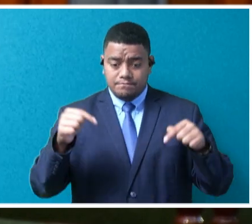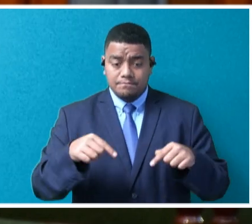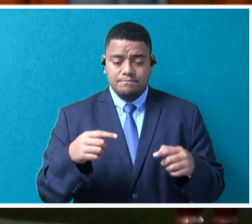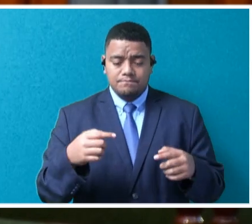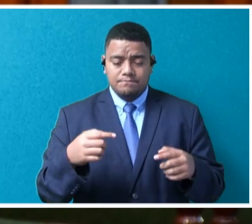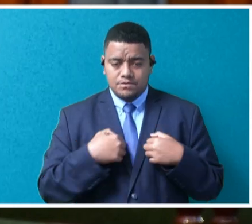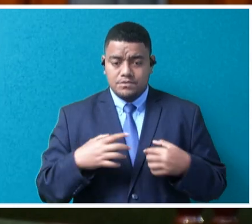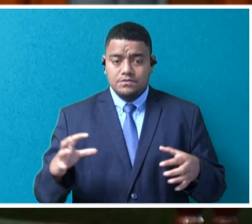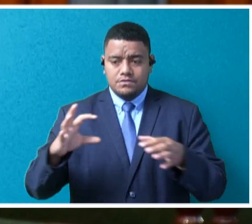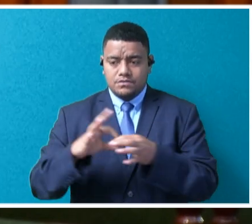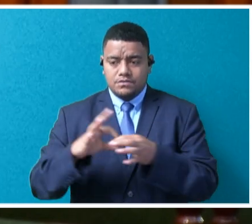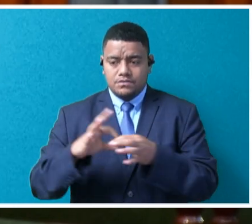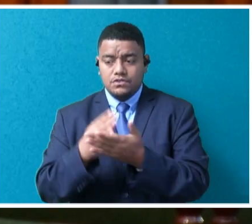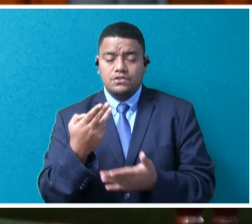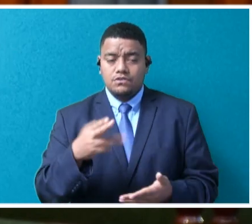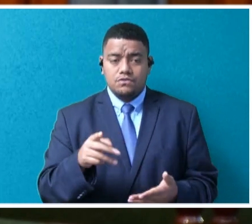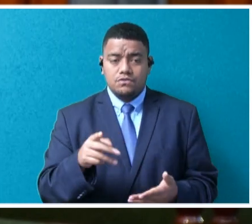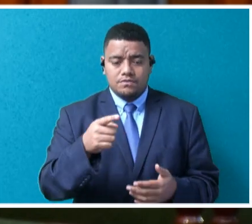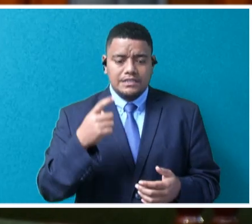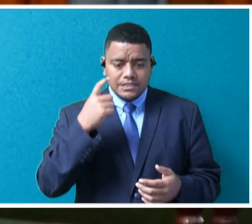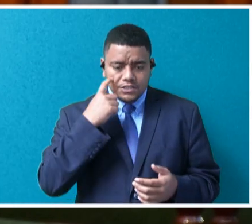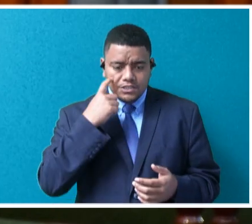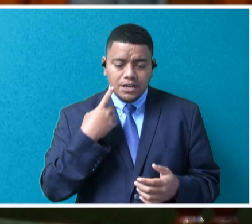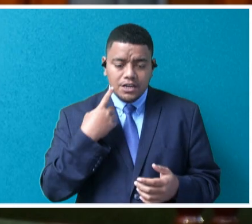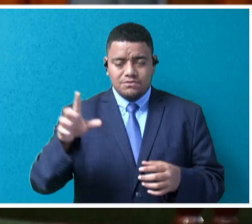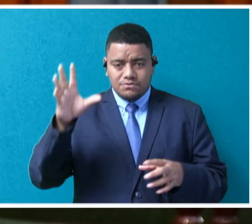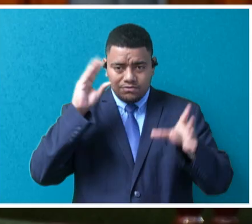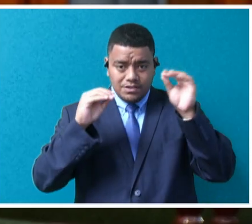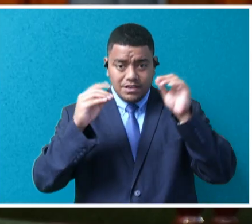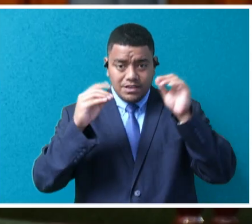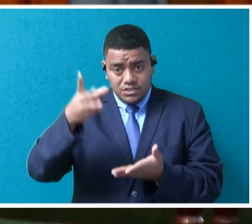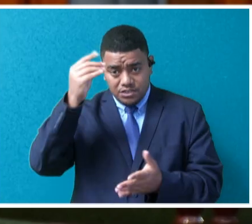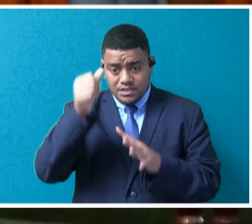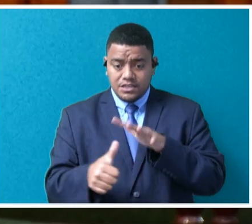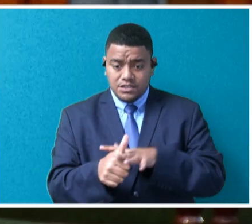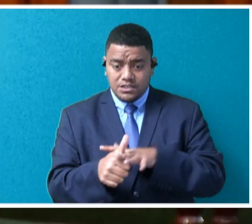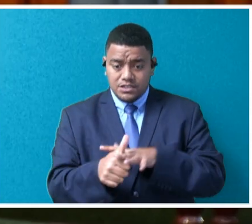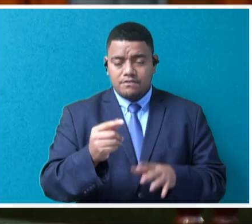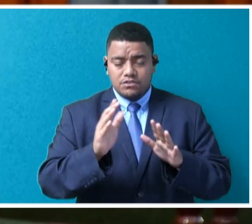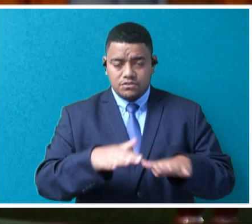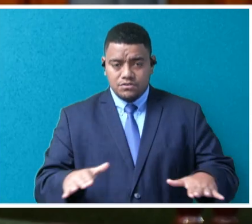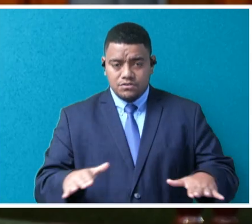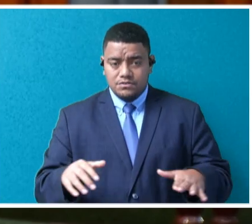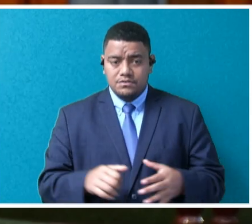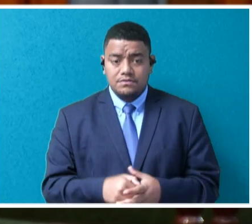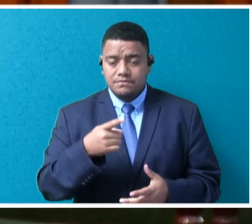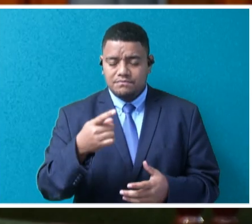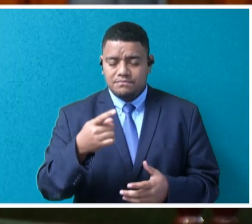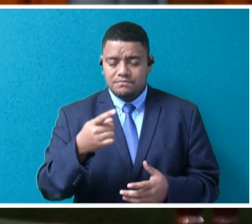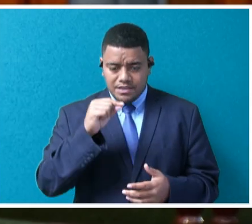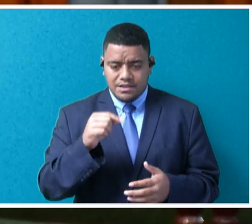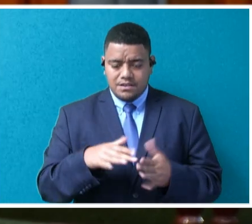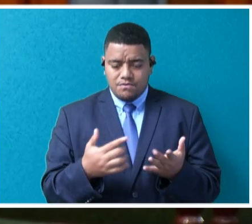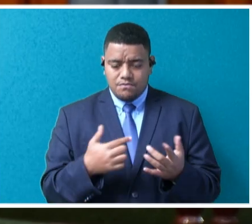ko kwandondonu. Kina sasanga ni tambana ni buli. Sa voreta yotimai no veka sa daga rawati ko na ngau